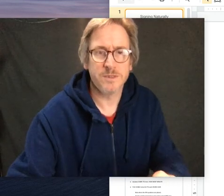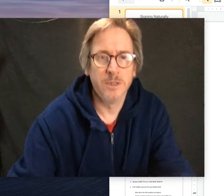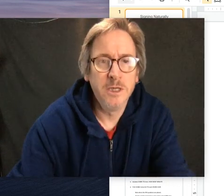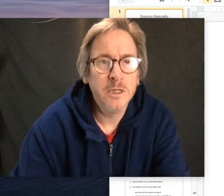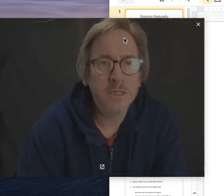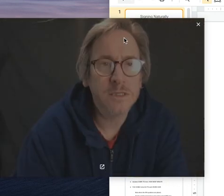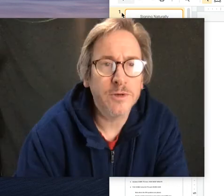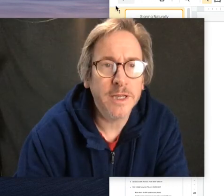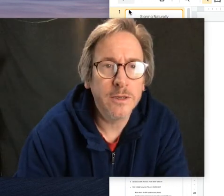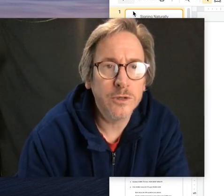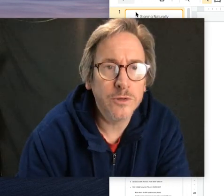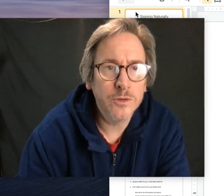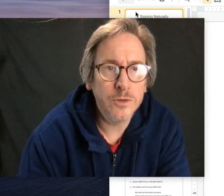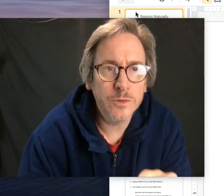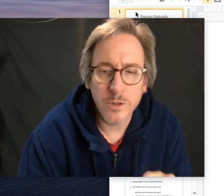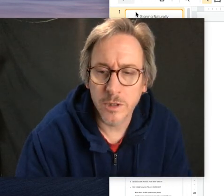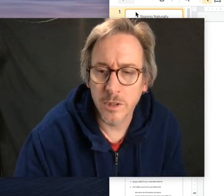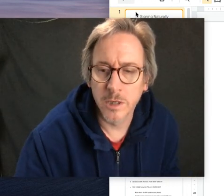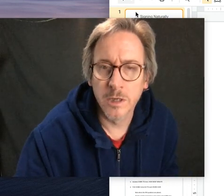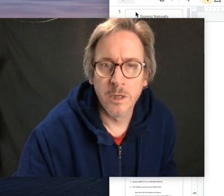Oops, this is pretty.